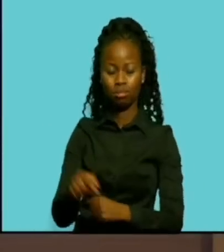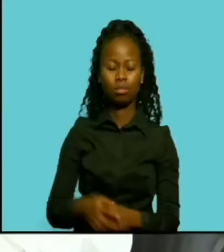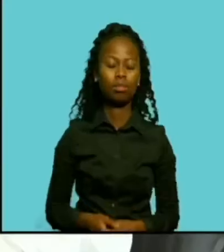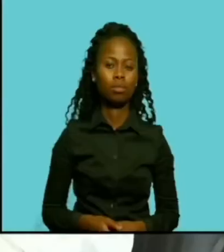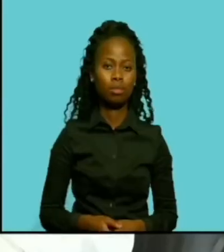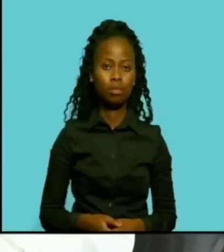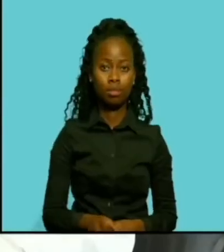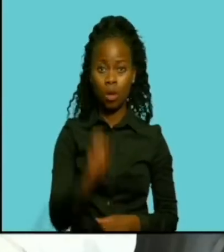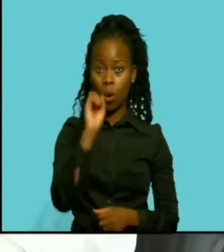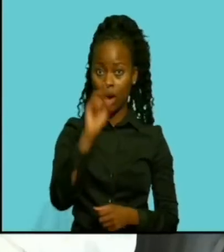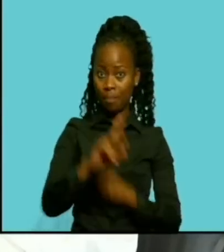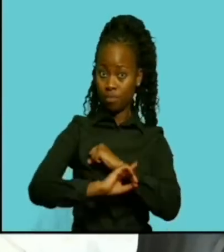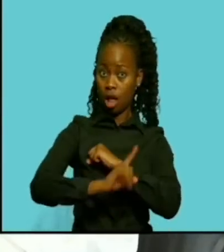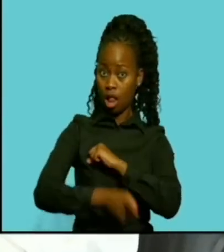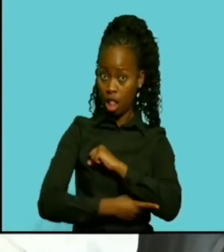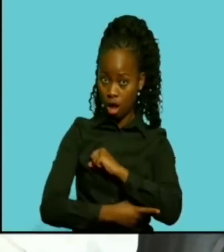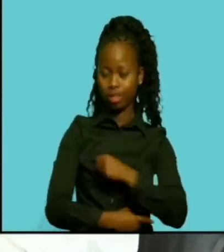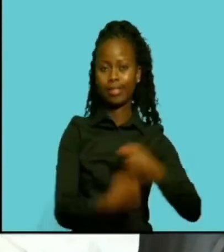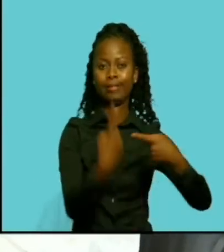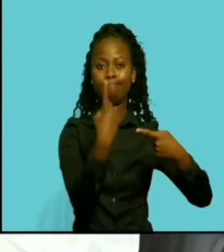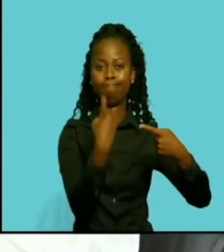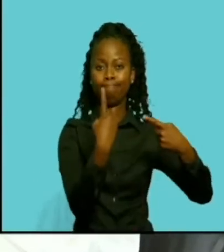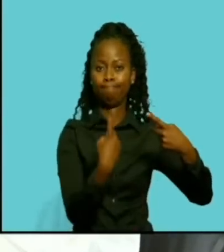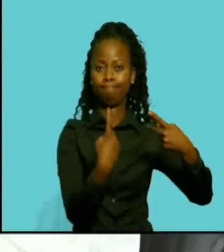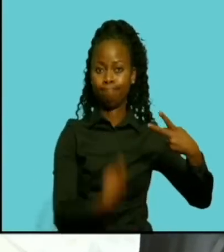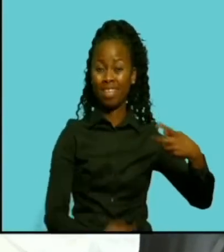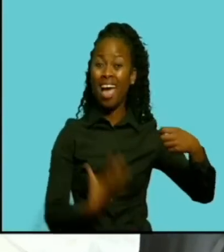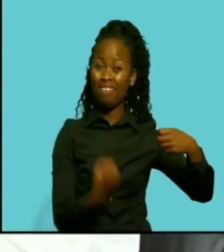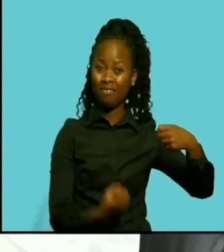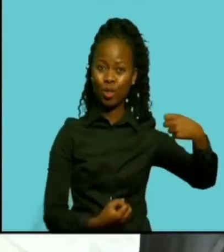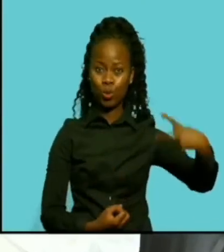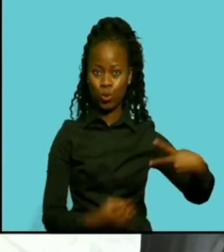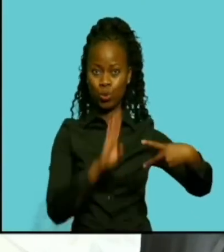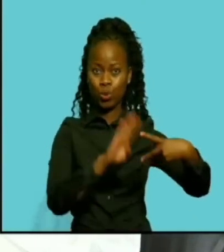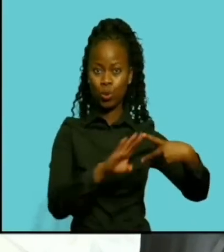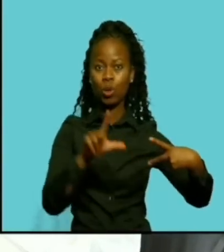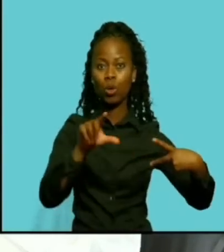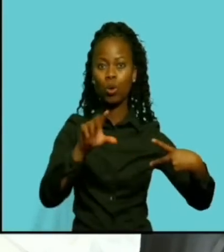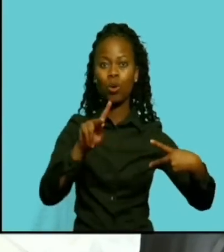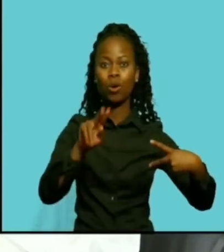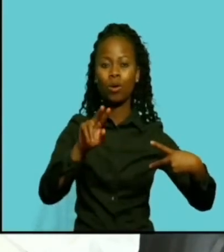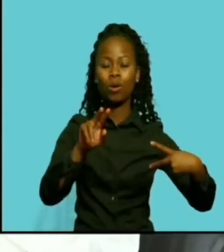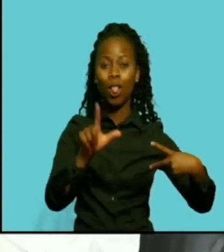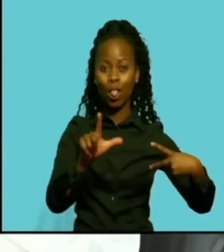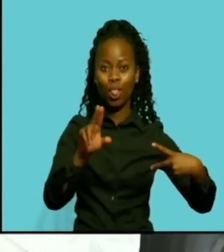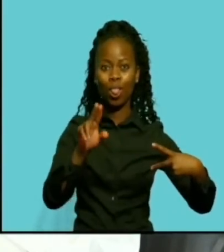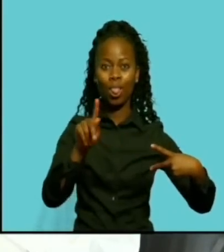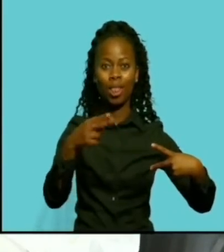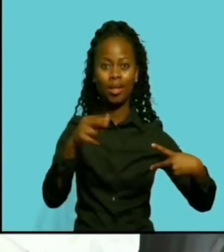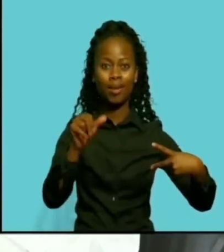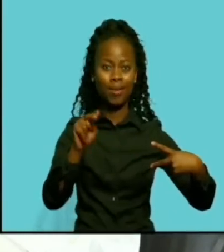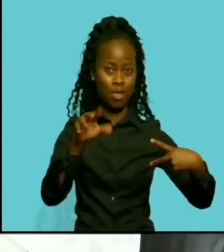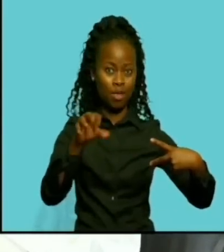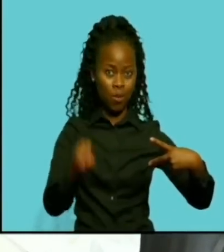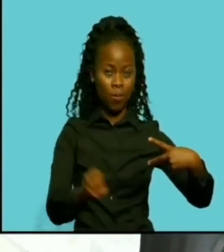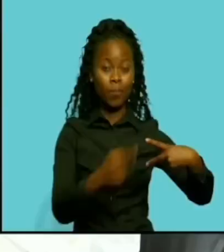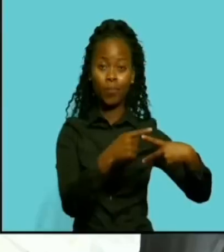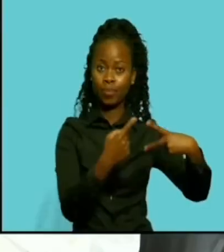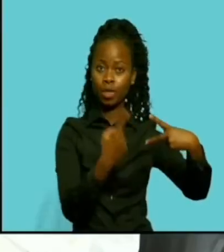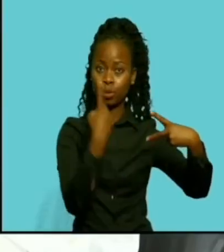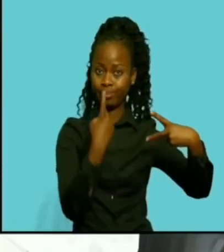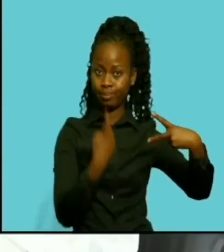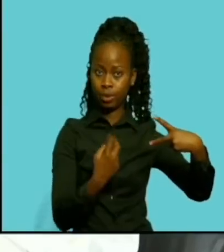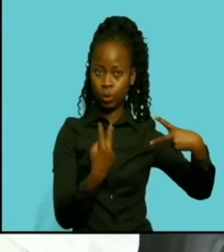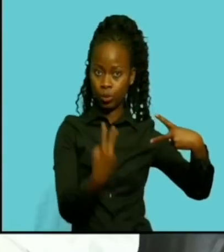This is the last round, Governor. We've got 2 questions from Lukanyo Mnyanda, Business Day. With the inflation expectations on